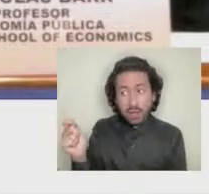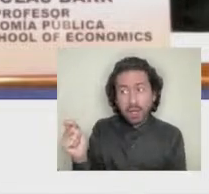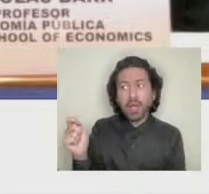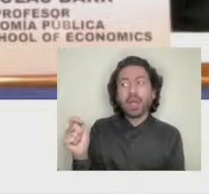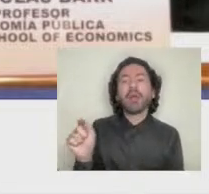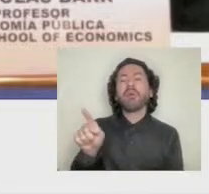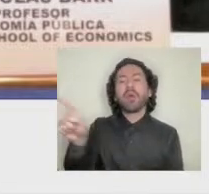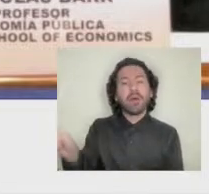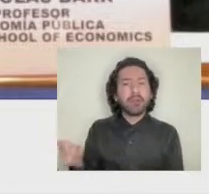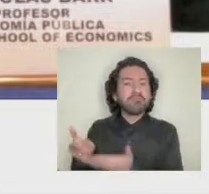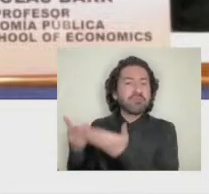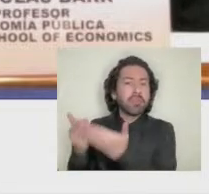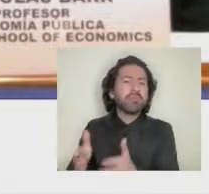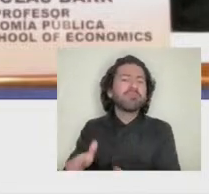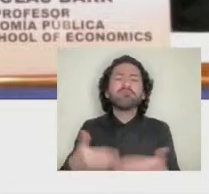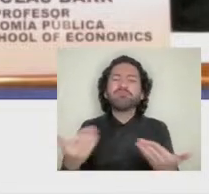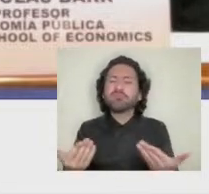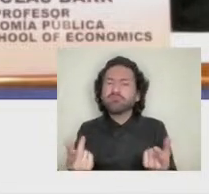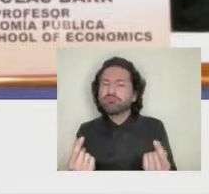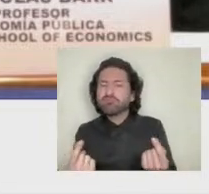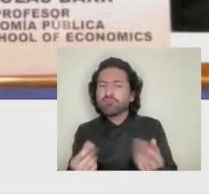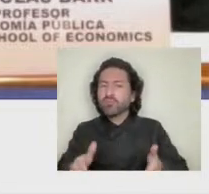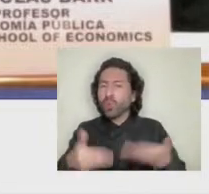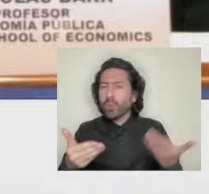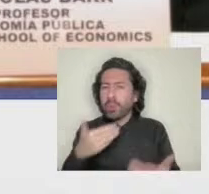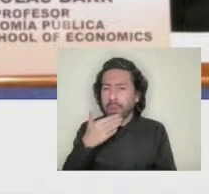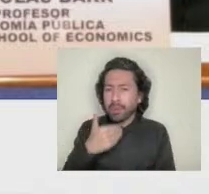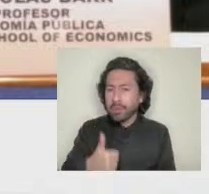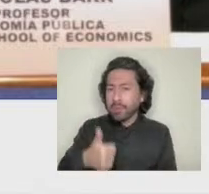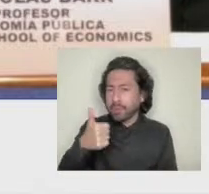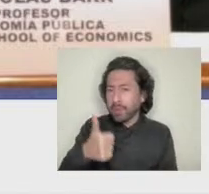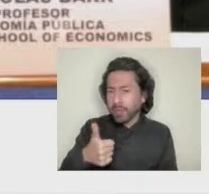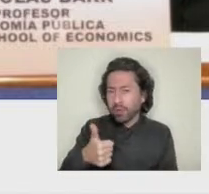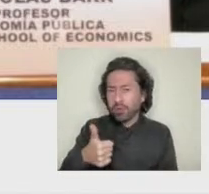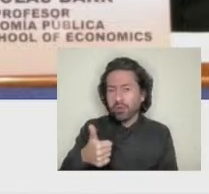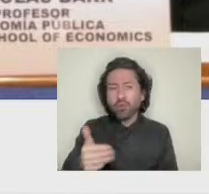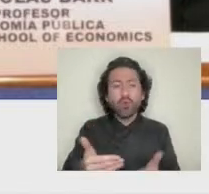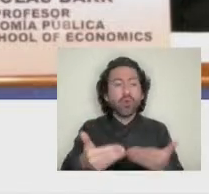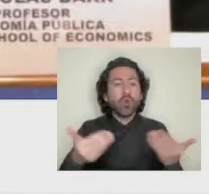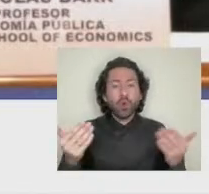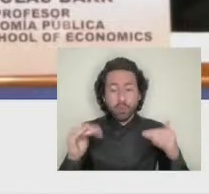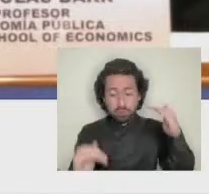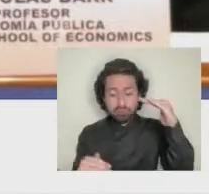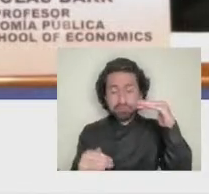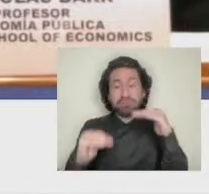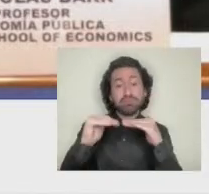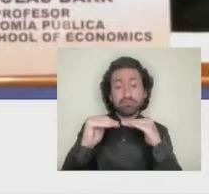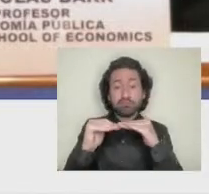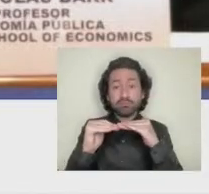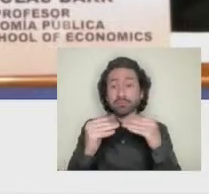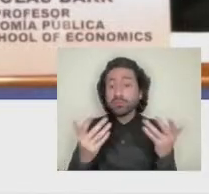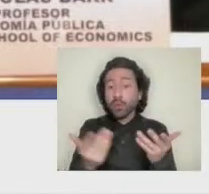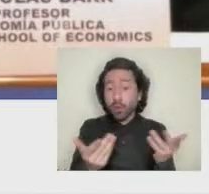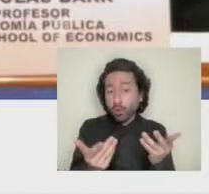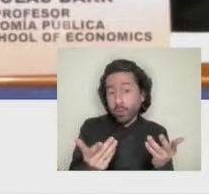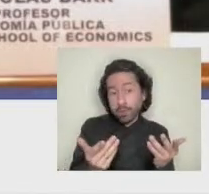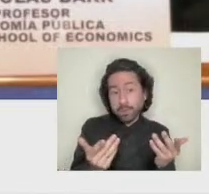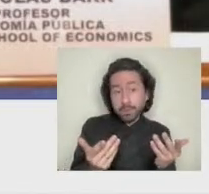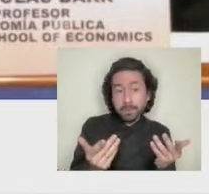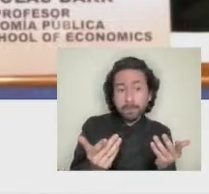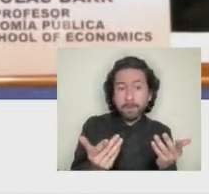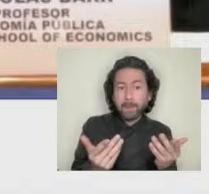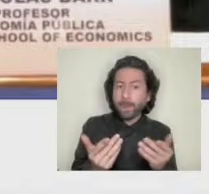things is to reduce inequality by having a taxpayer match with an upper limit on the